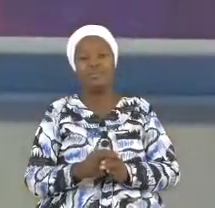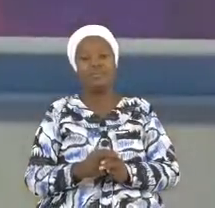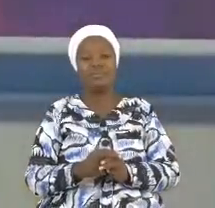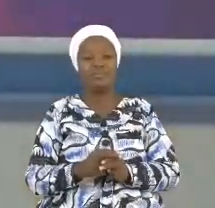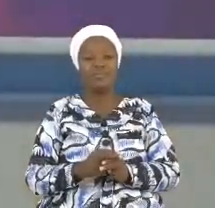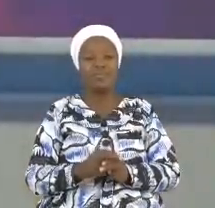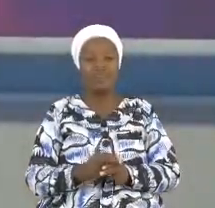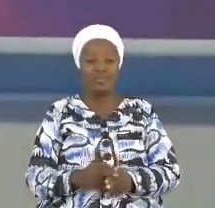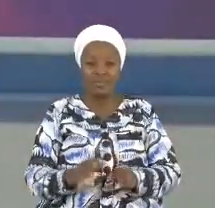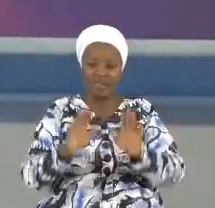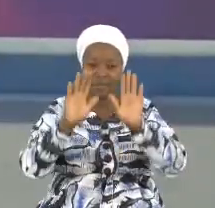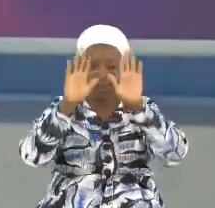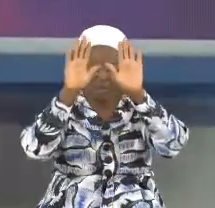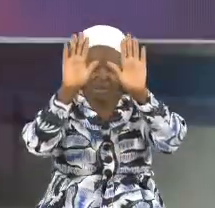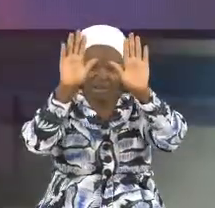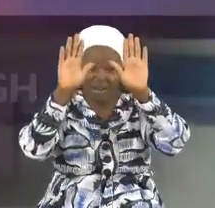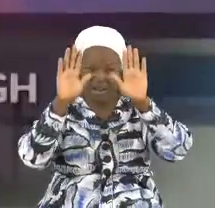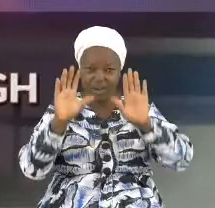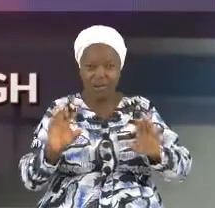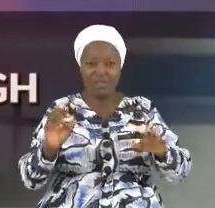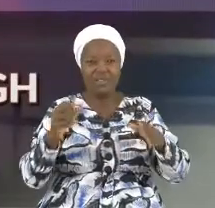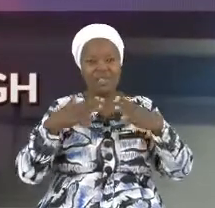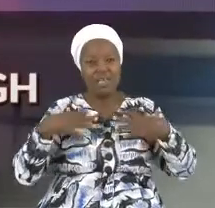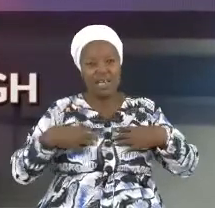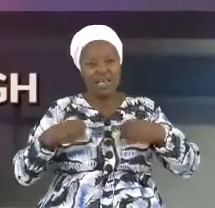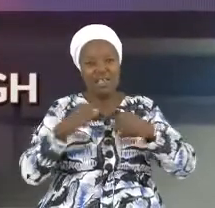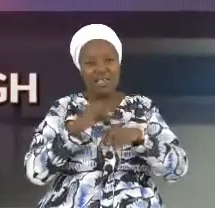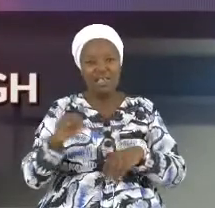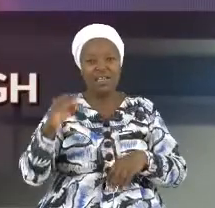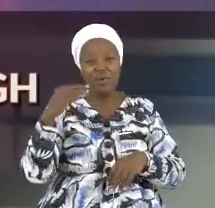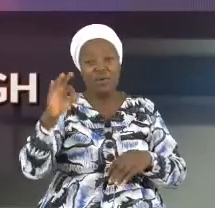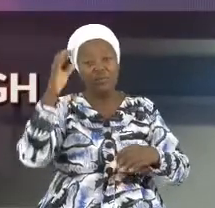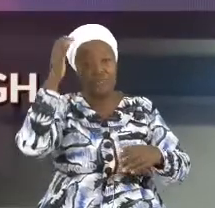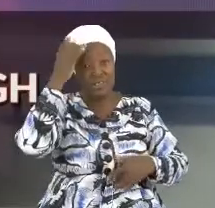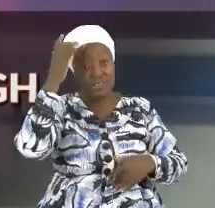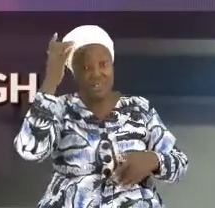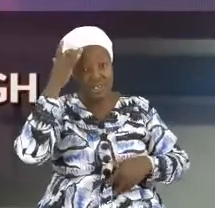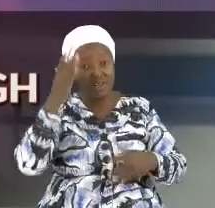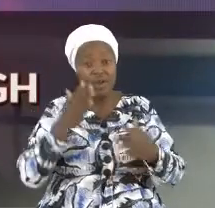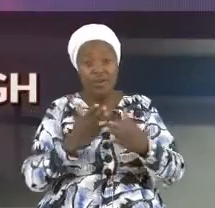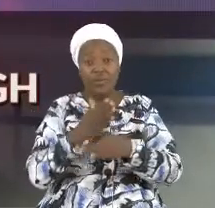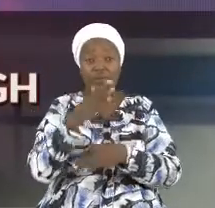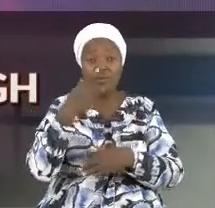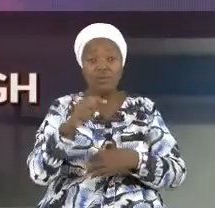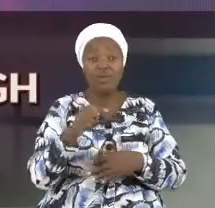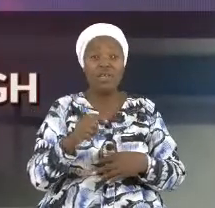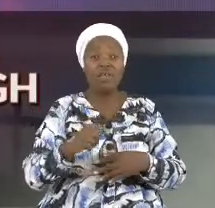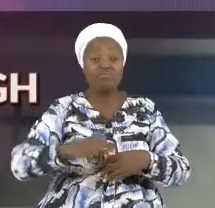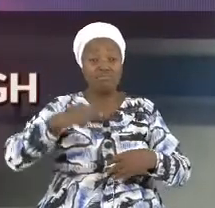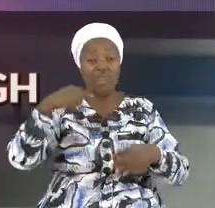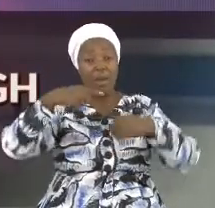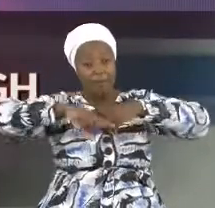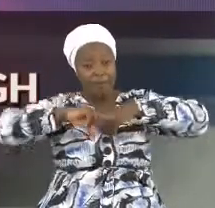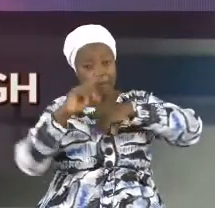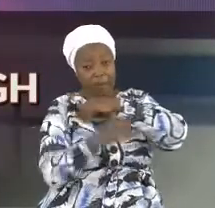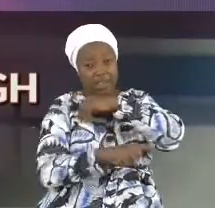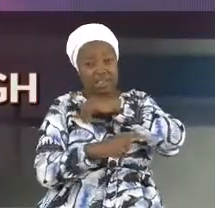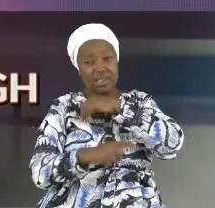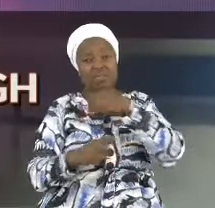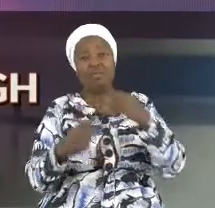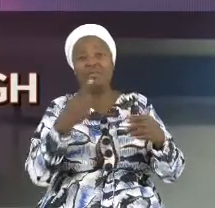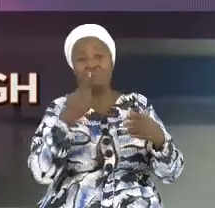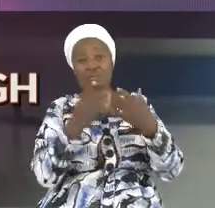Miraculous healing of sickness through the beating, bleeding